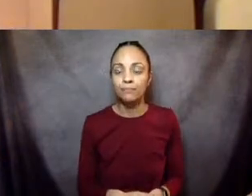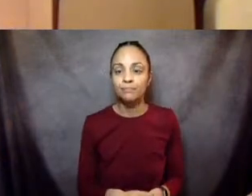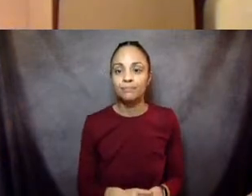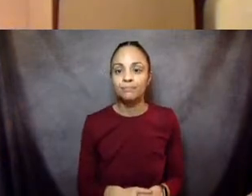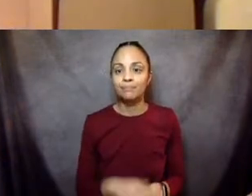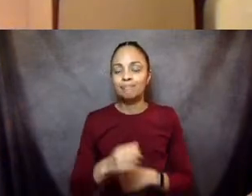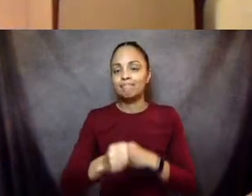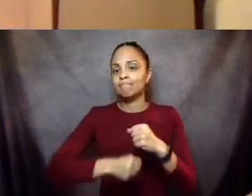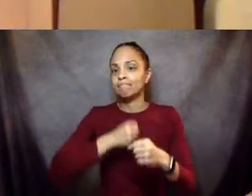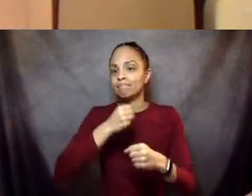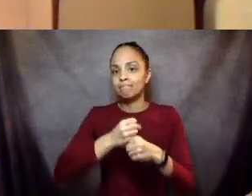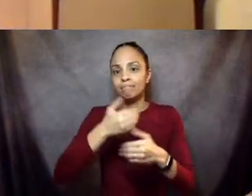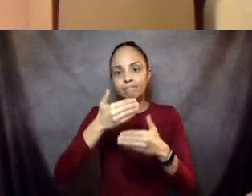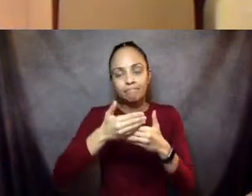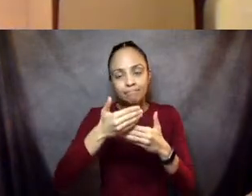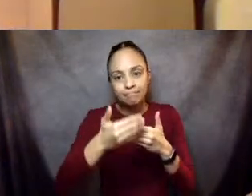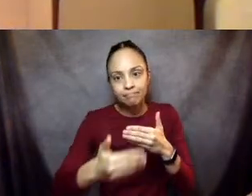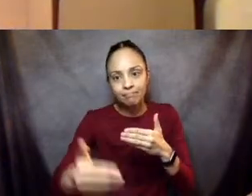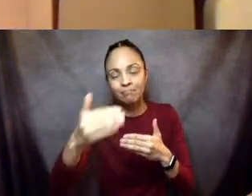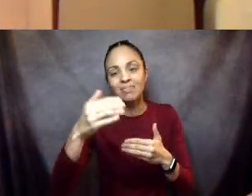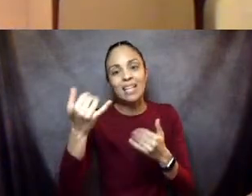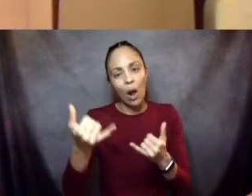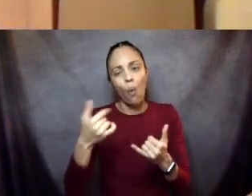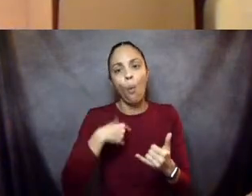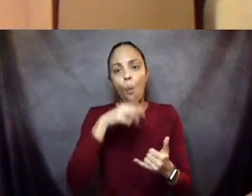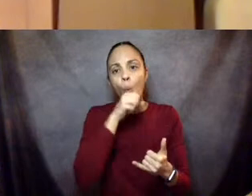later, I was 18,